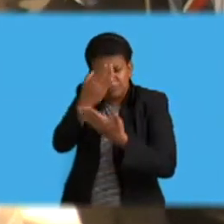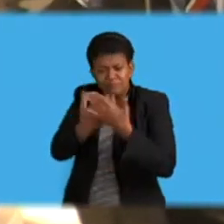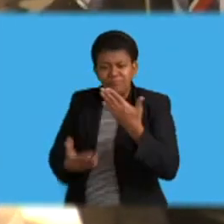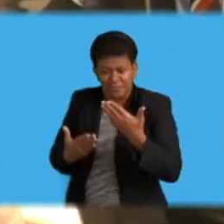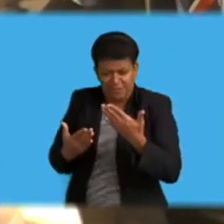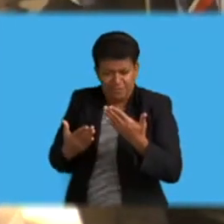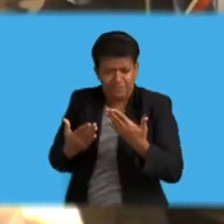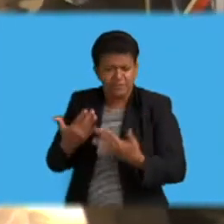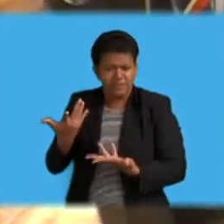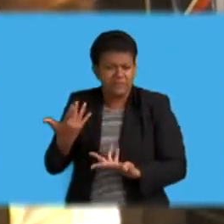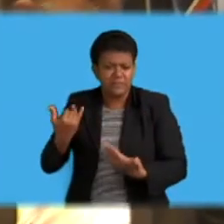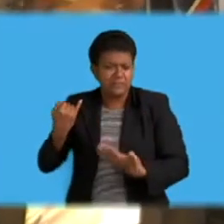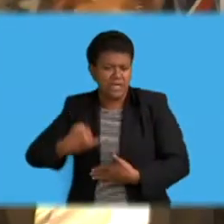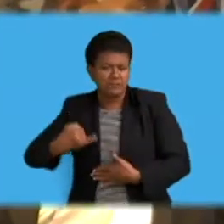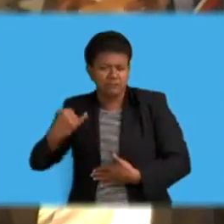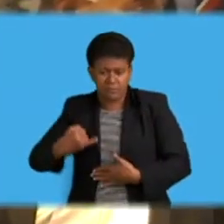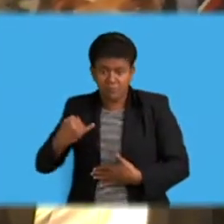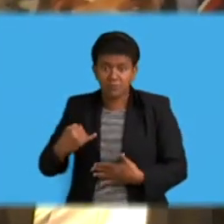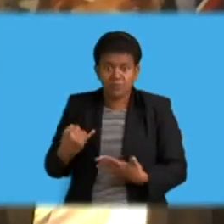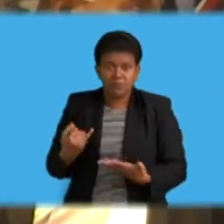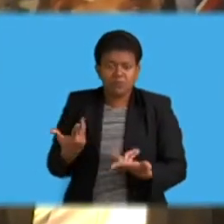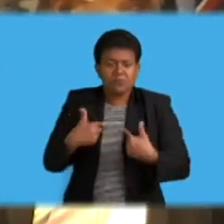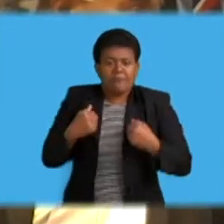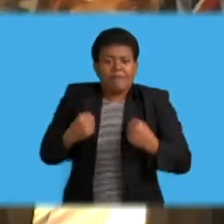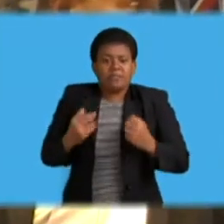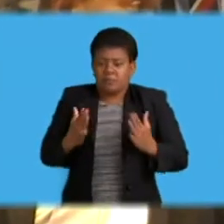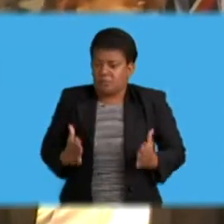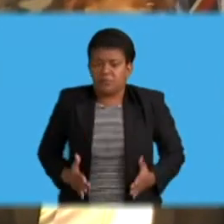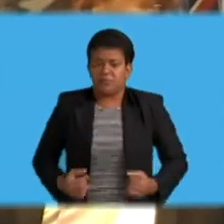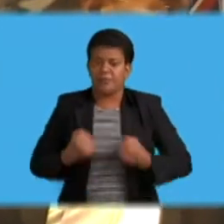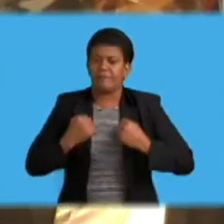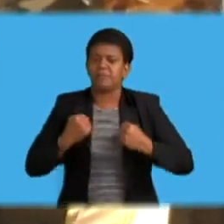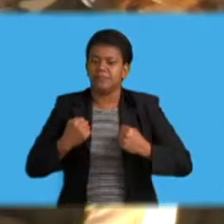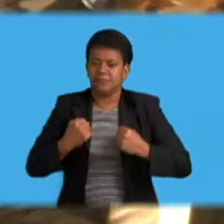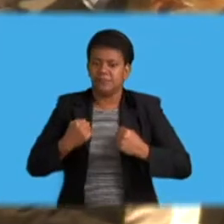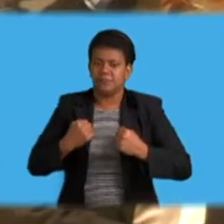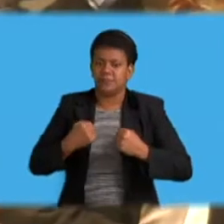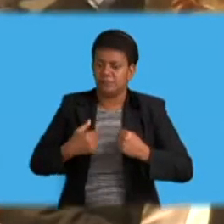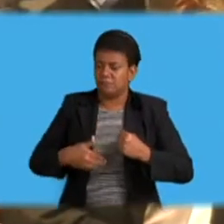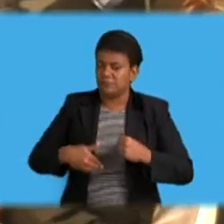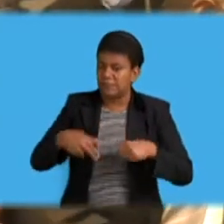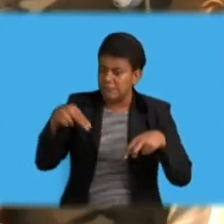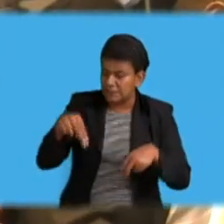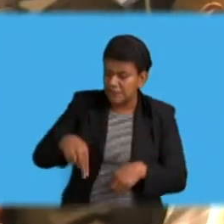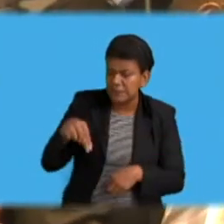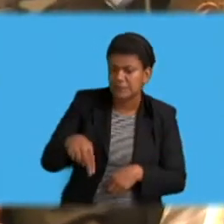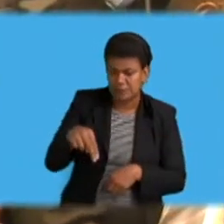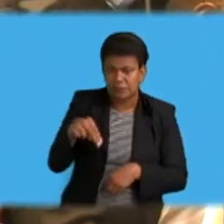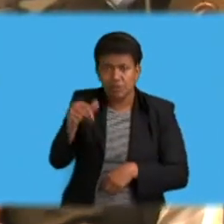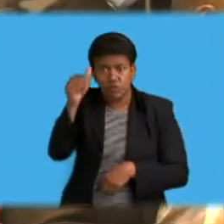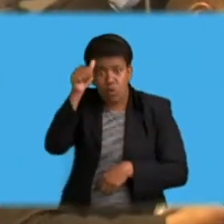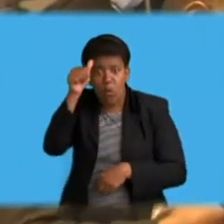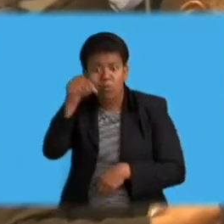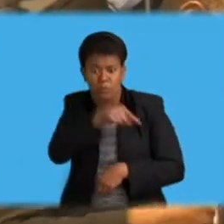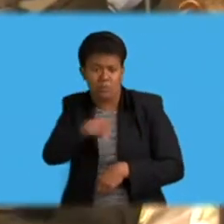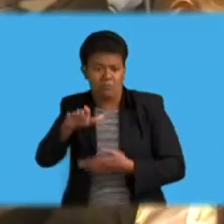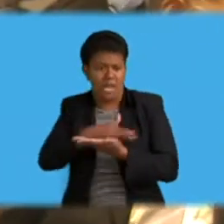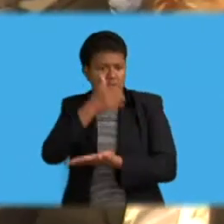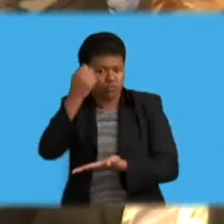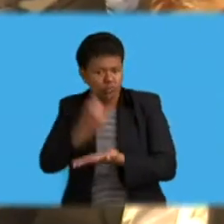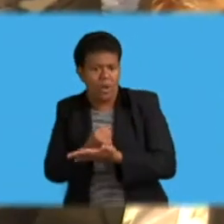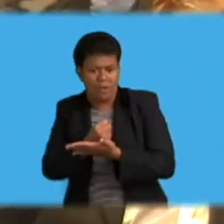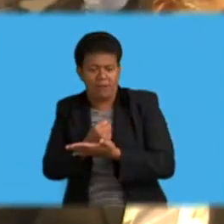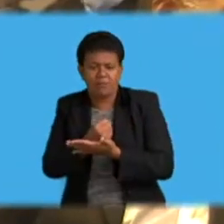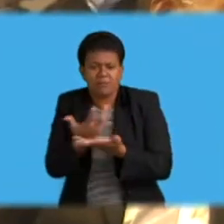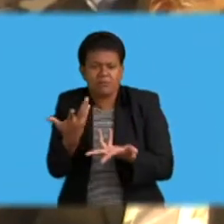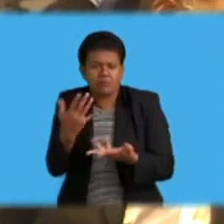feel, Honorable Deputy Speaker, there is a need to consider the logistics of insuring our students when they participate in